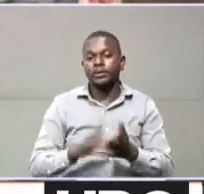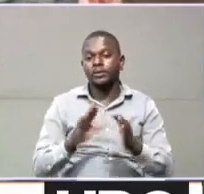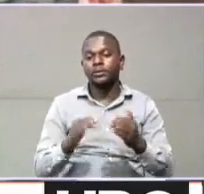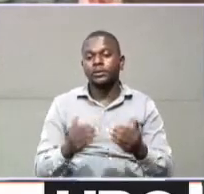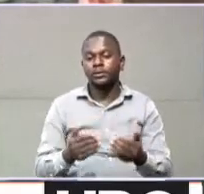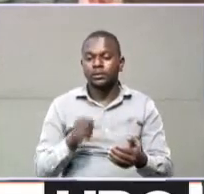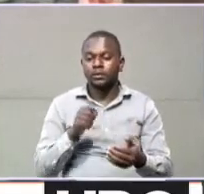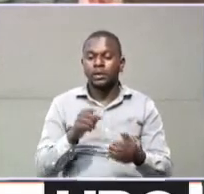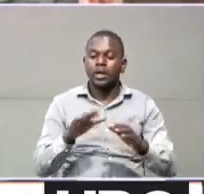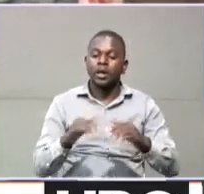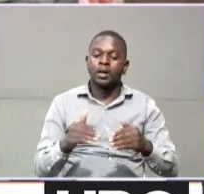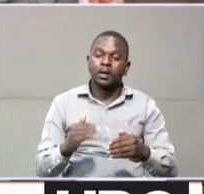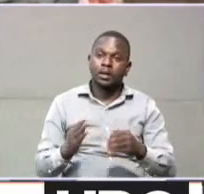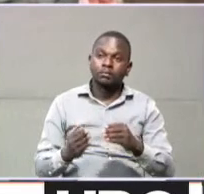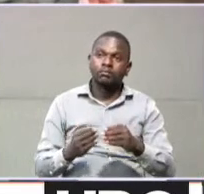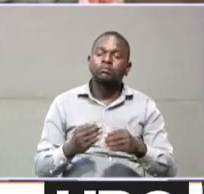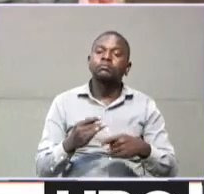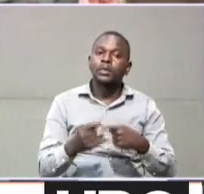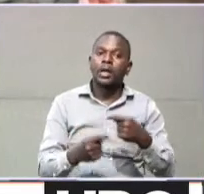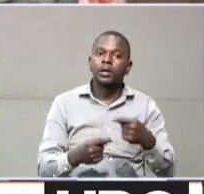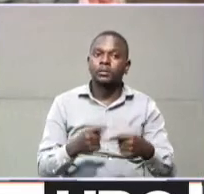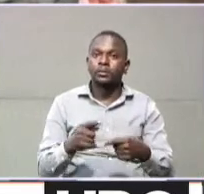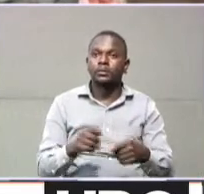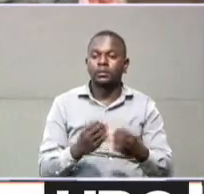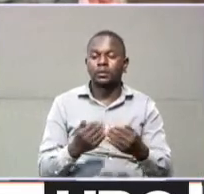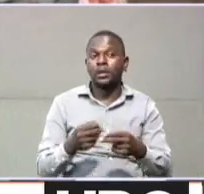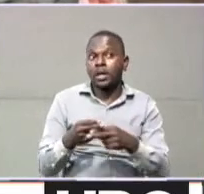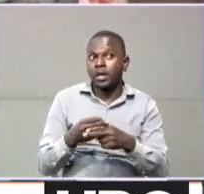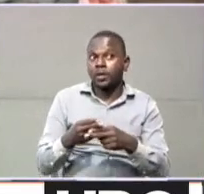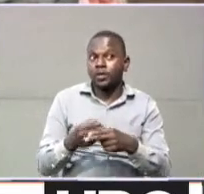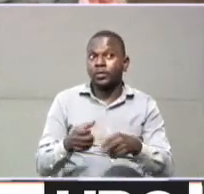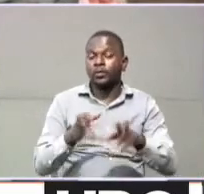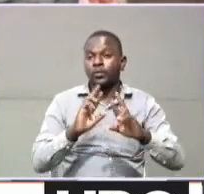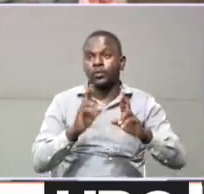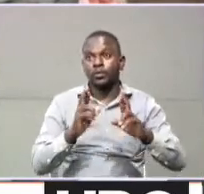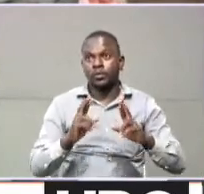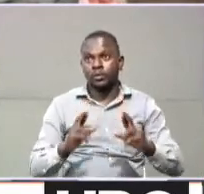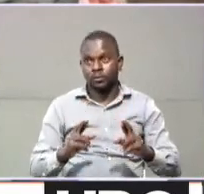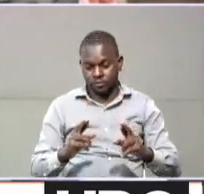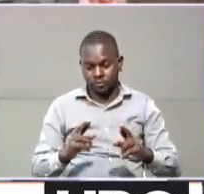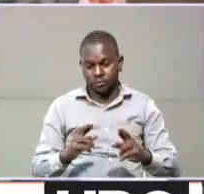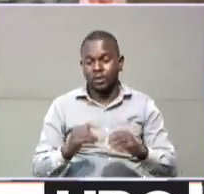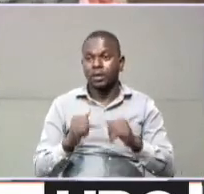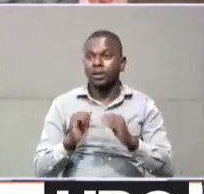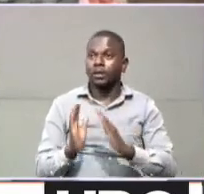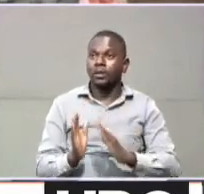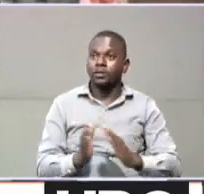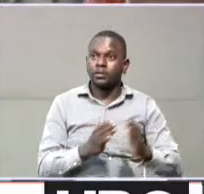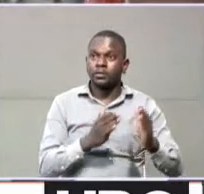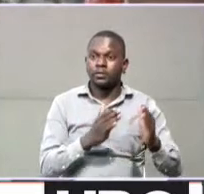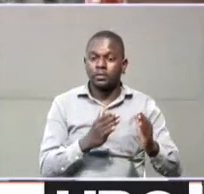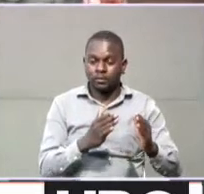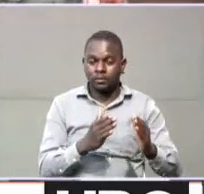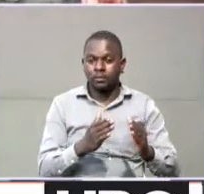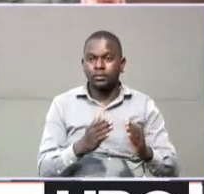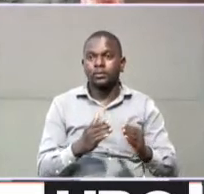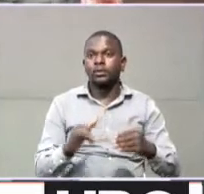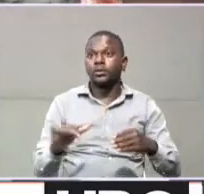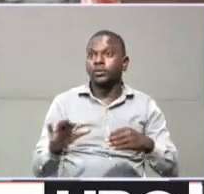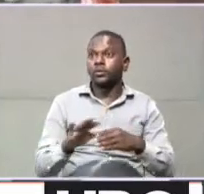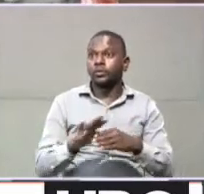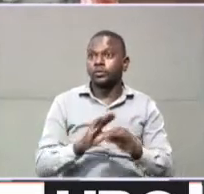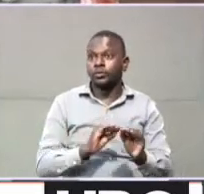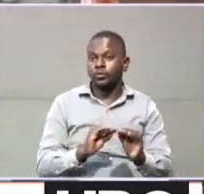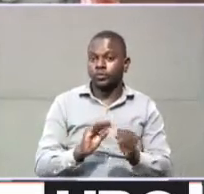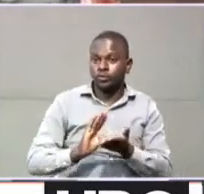so that's how we intend to move and therefore as soon as we are ready we are making arrangements to transmit